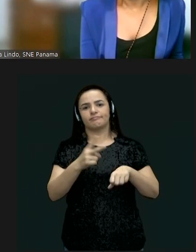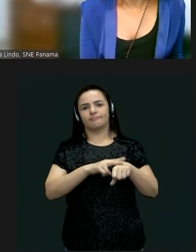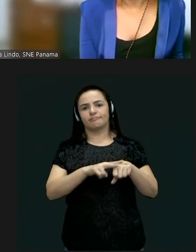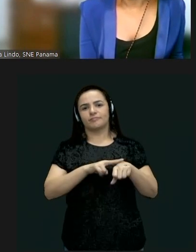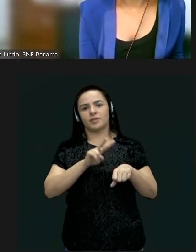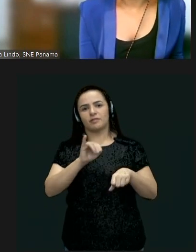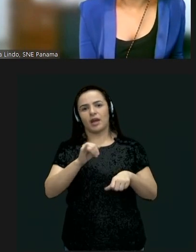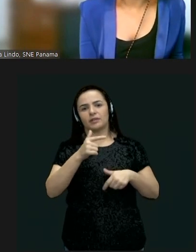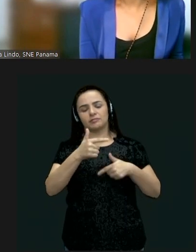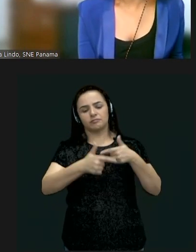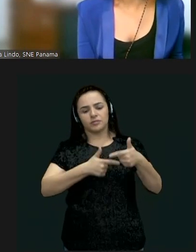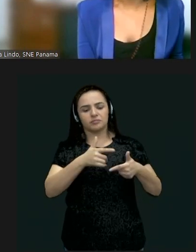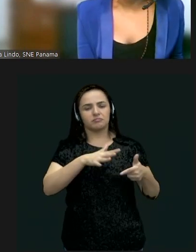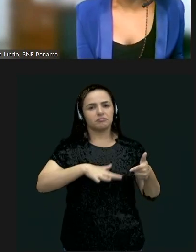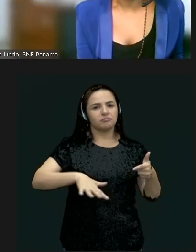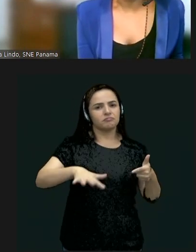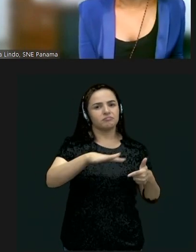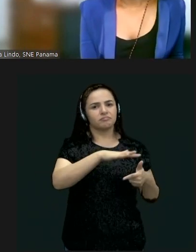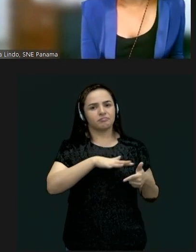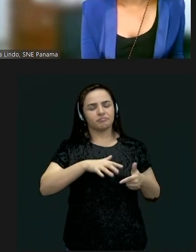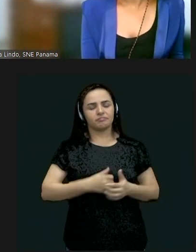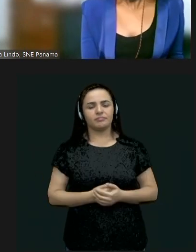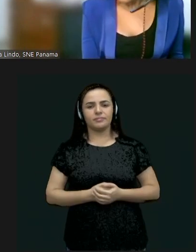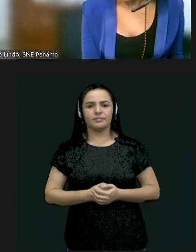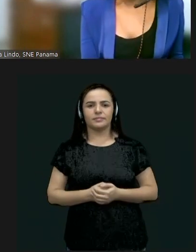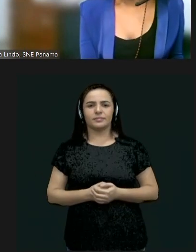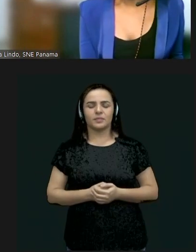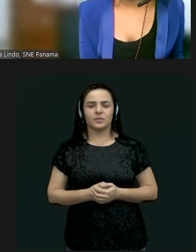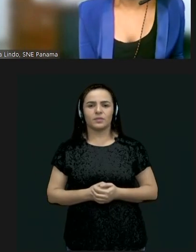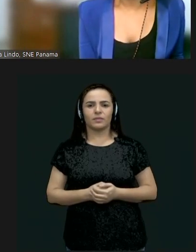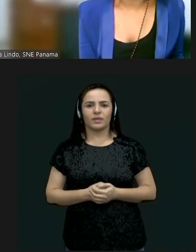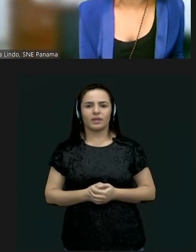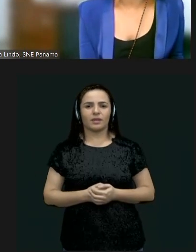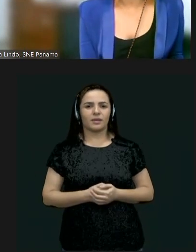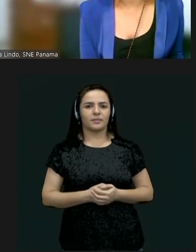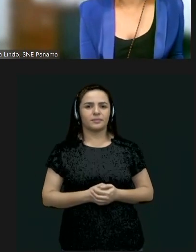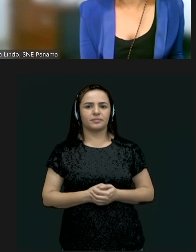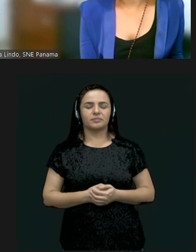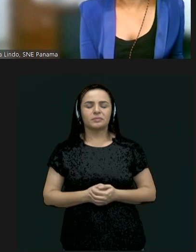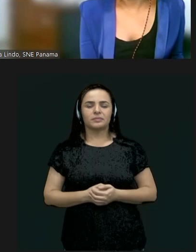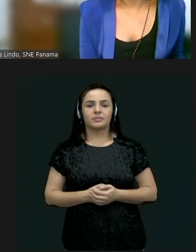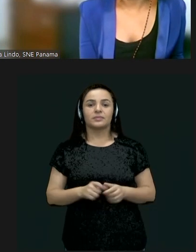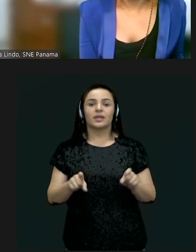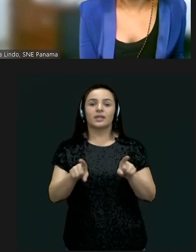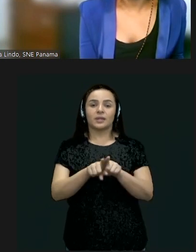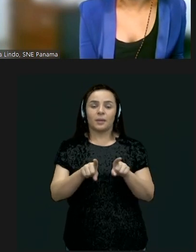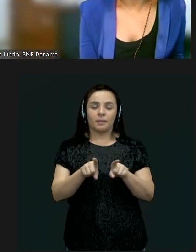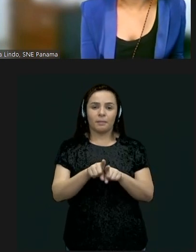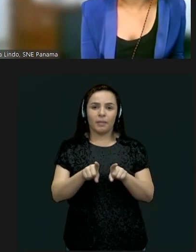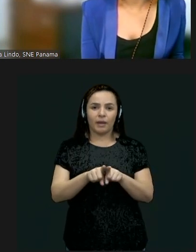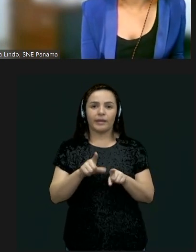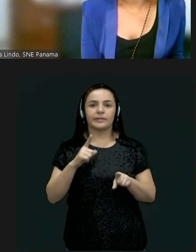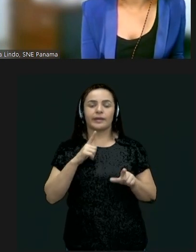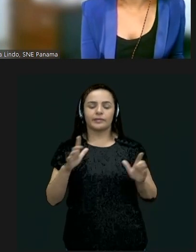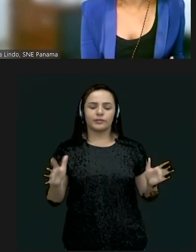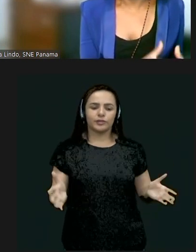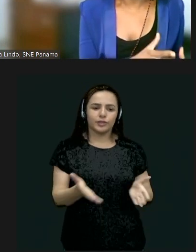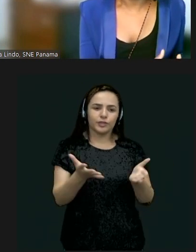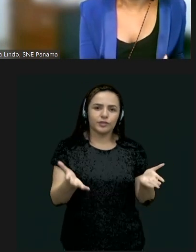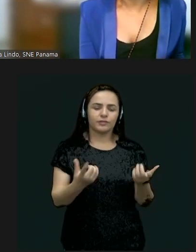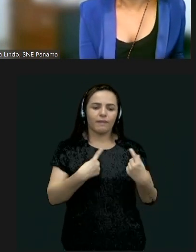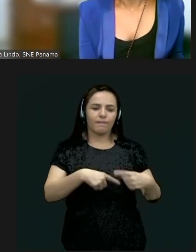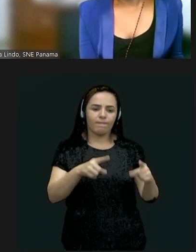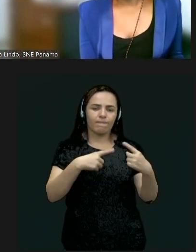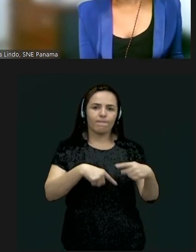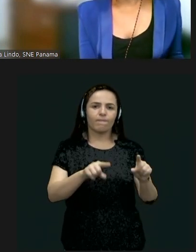be performed to have the hub are also receiving the same incentive that the